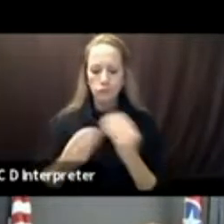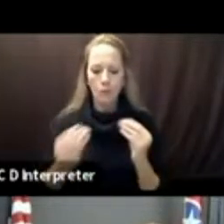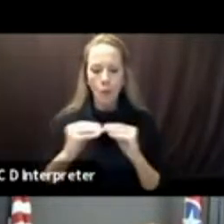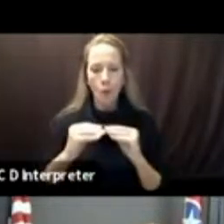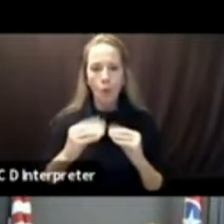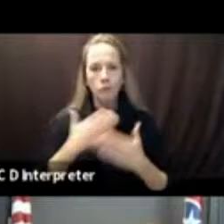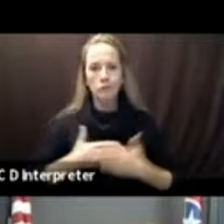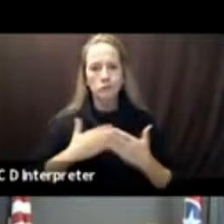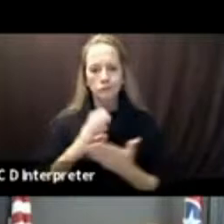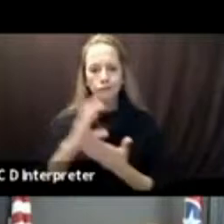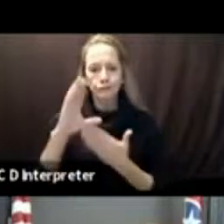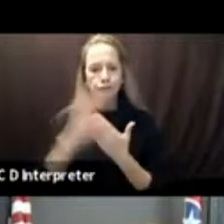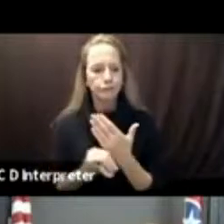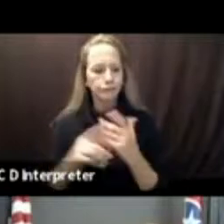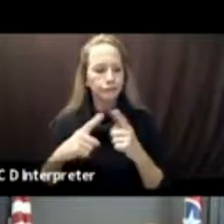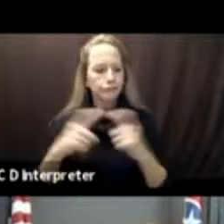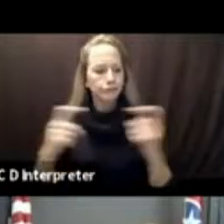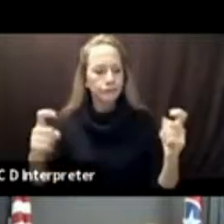to reduce risk?